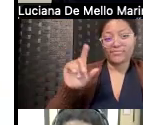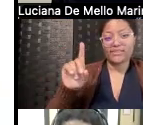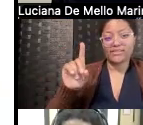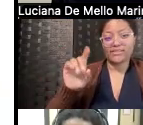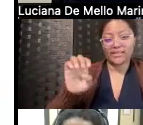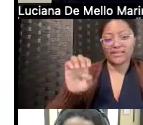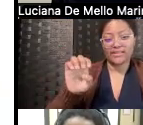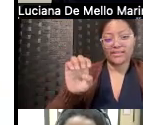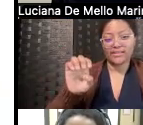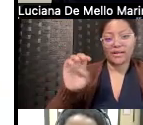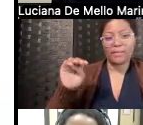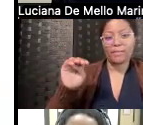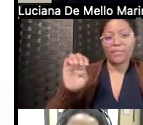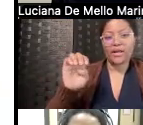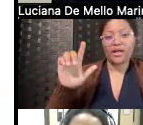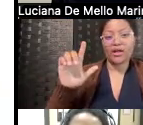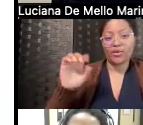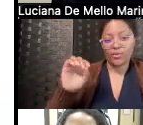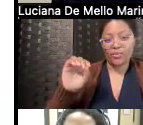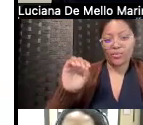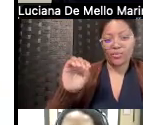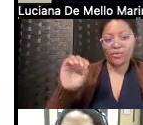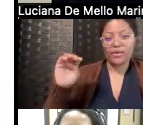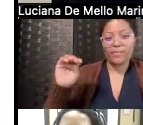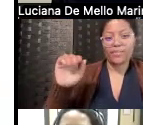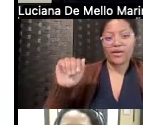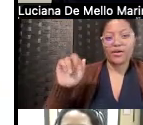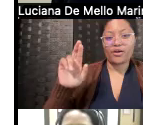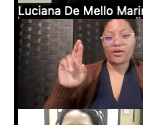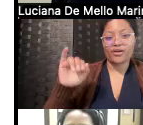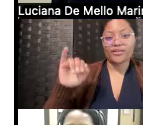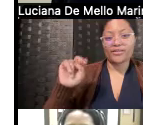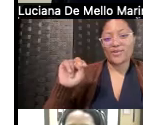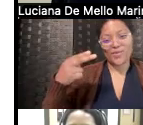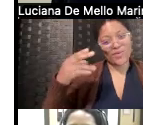have Luciana De Mello